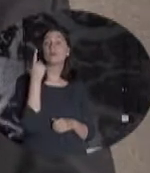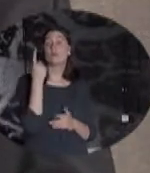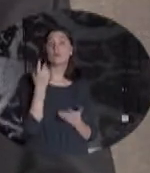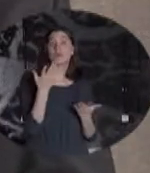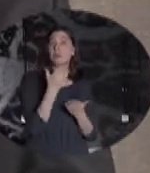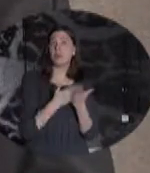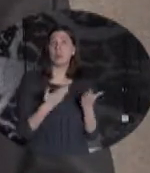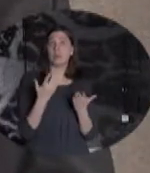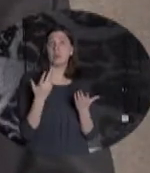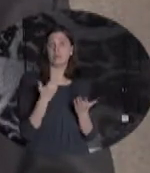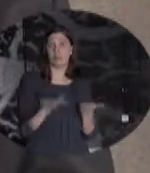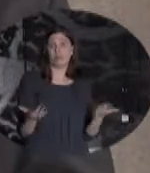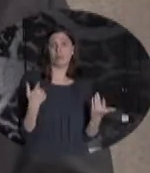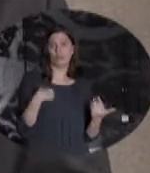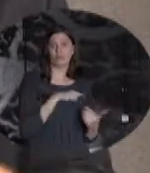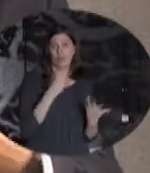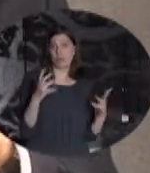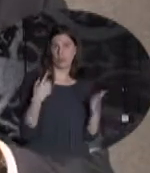about,